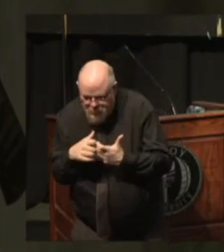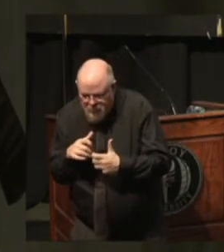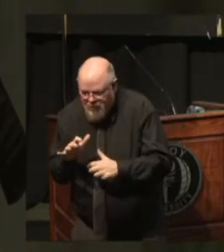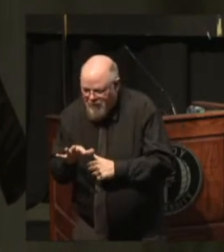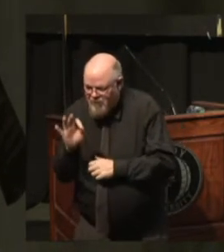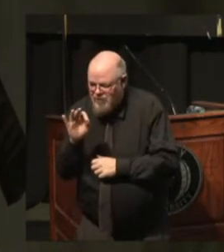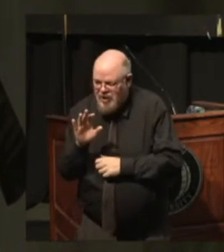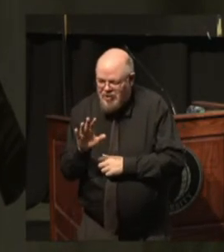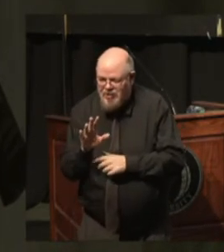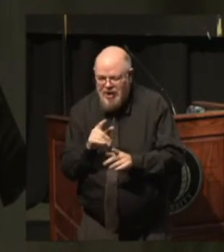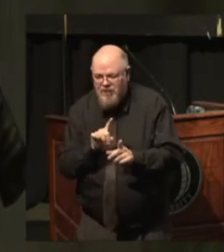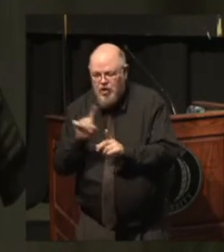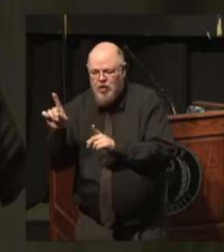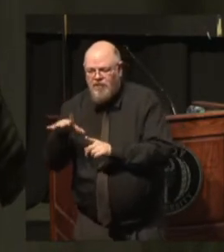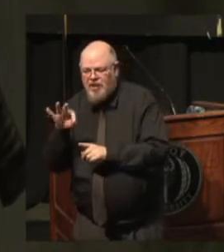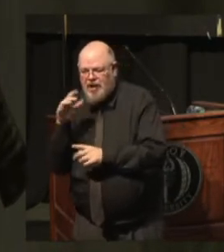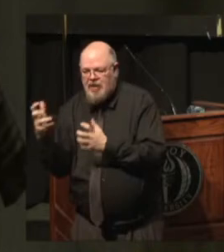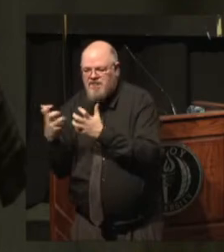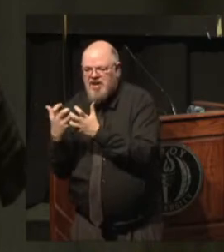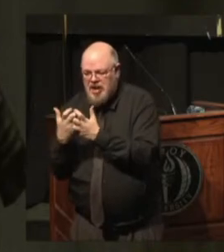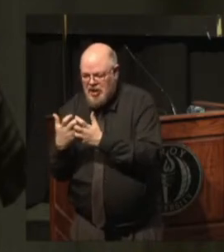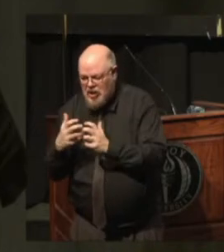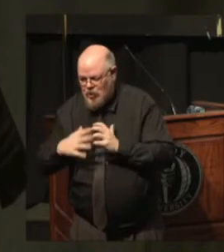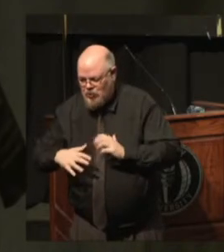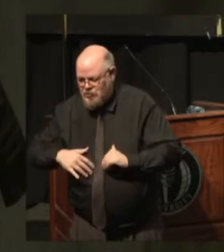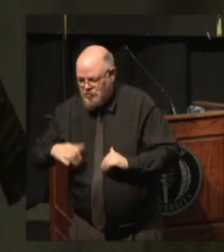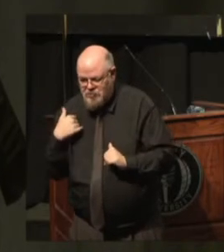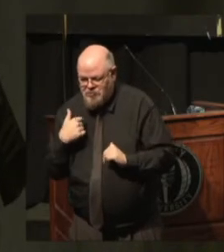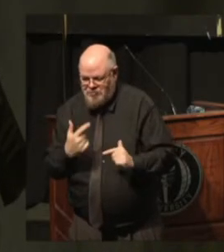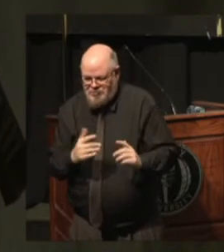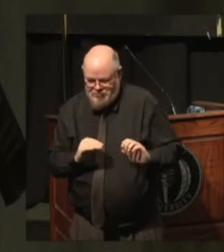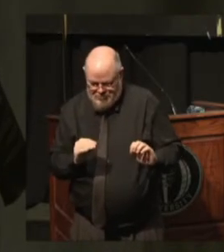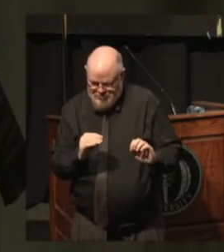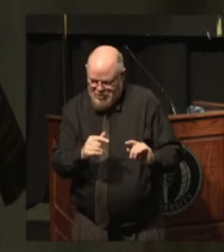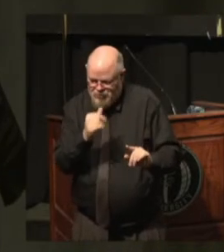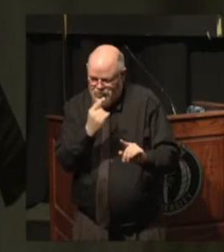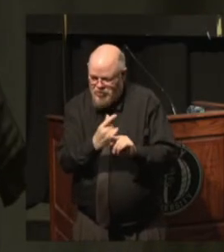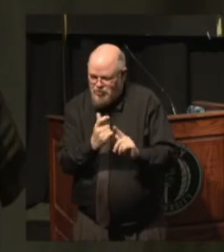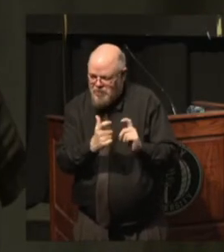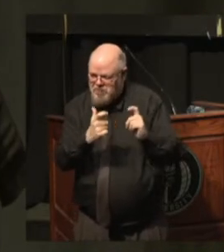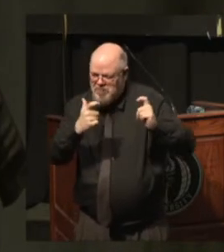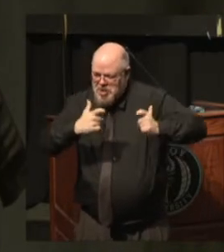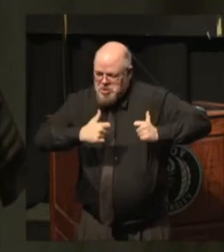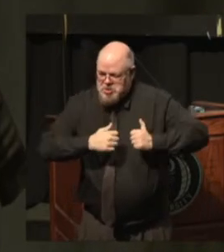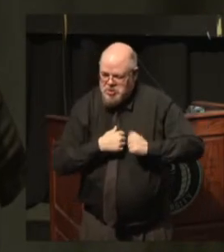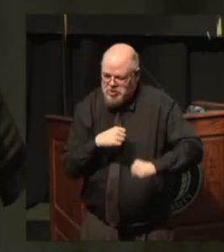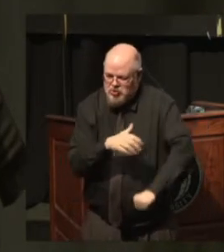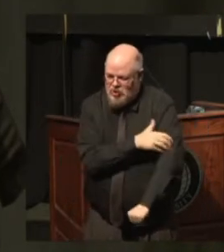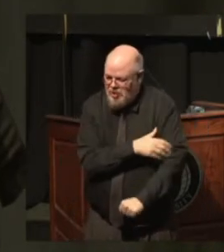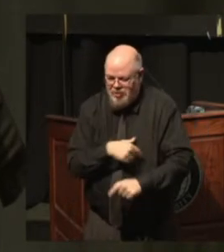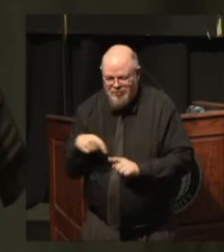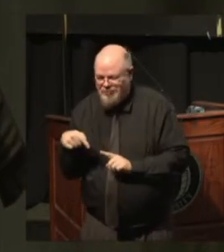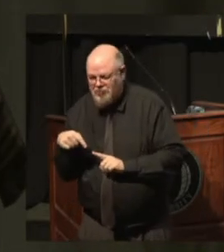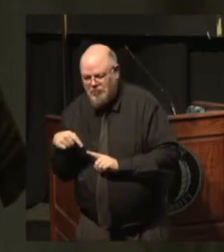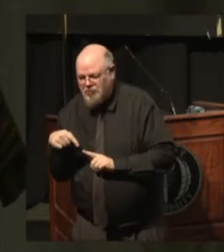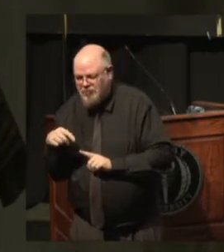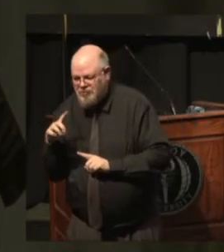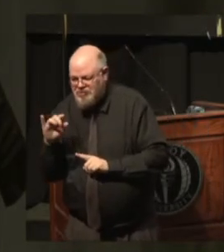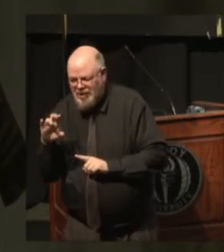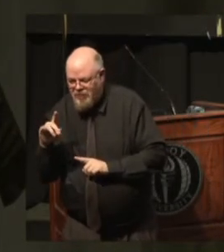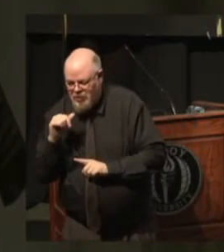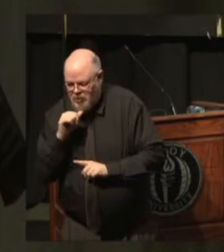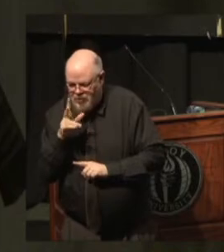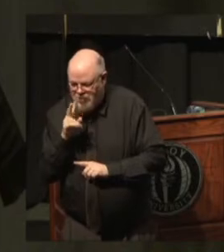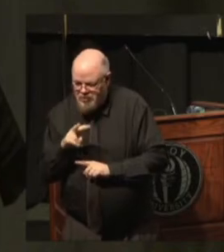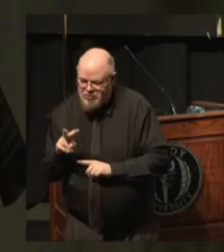you're an adult, right? And they put them on as little kids, and they come parade in front of you. It's just too big, right? And David looks